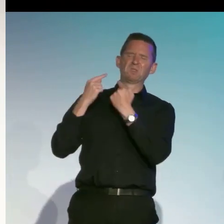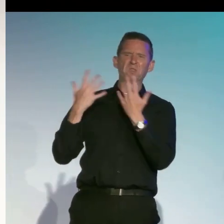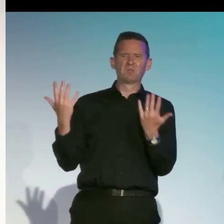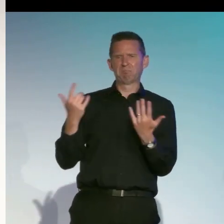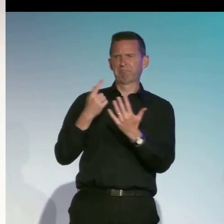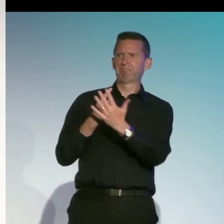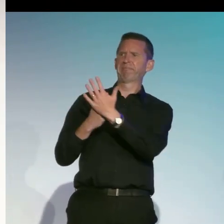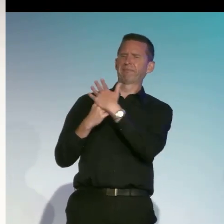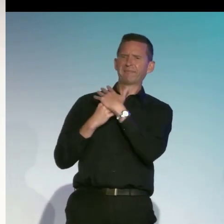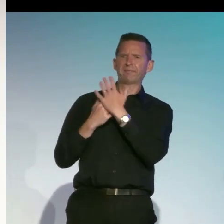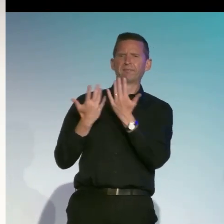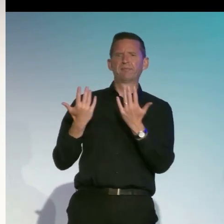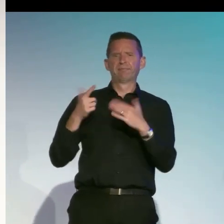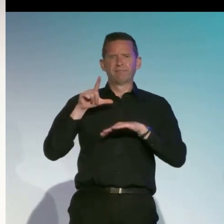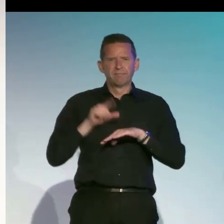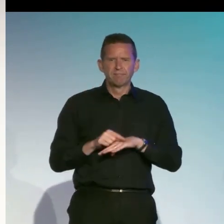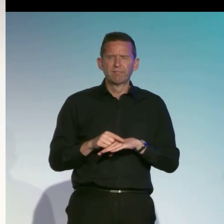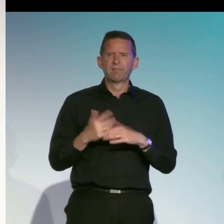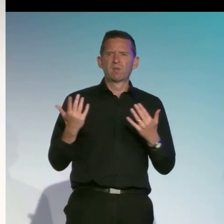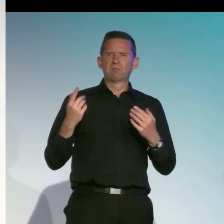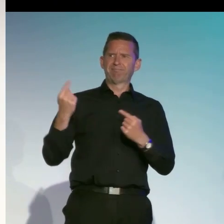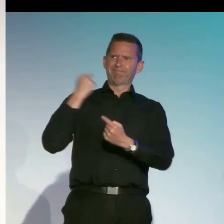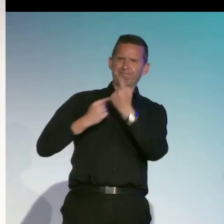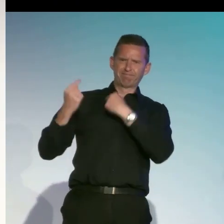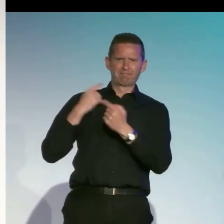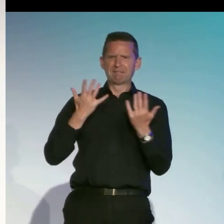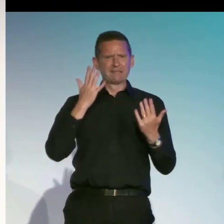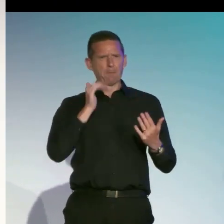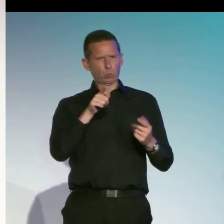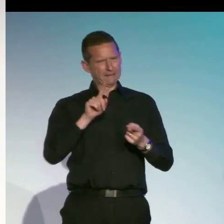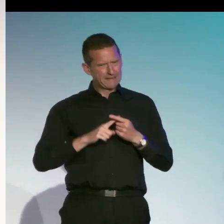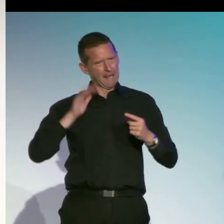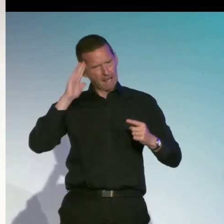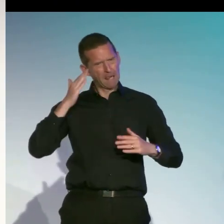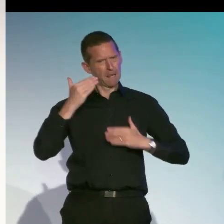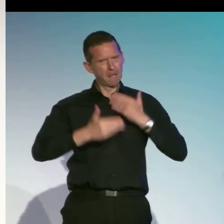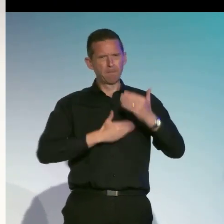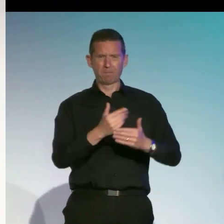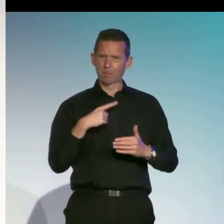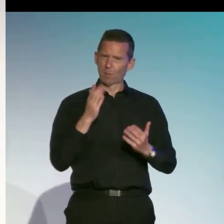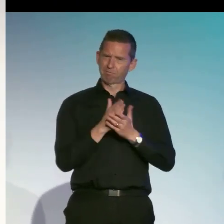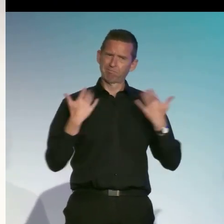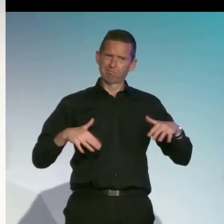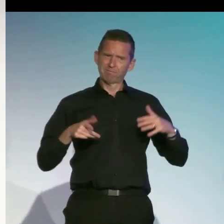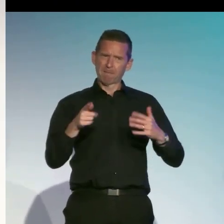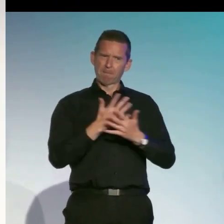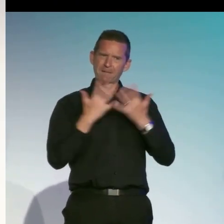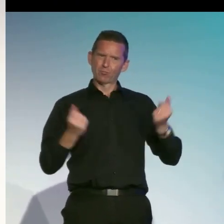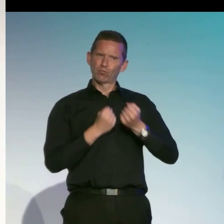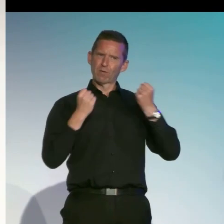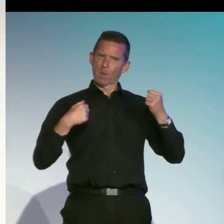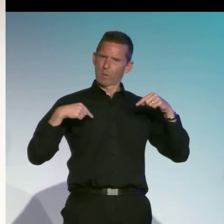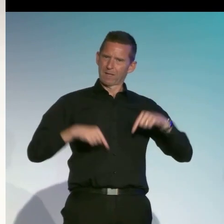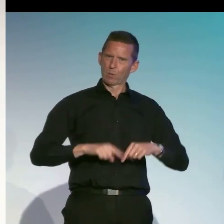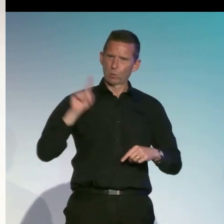or degradation or humiliation or vilification. And I think that's a real strength. And that's why we're here in this space today.